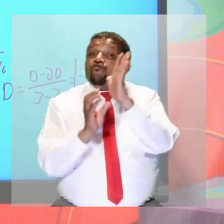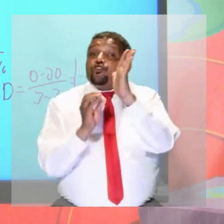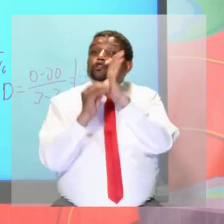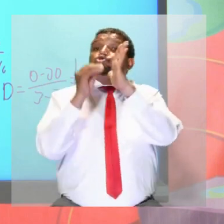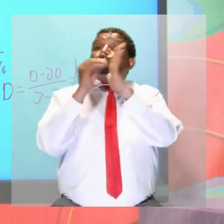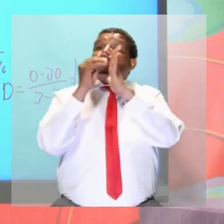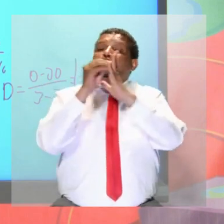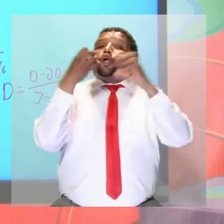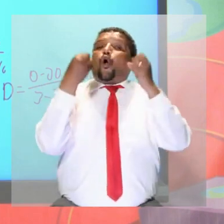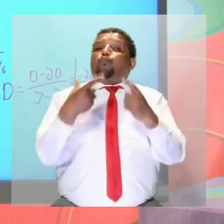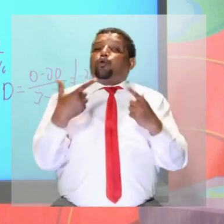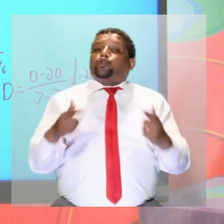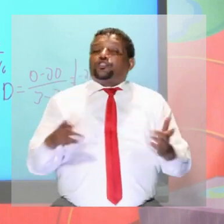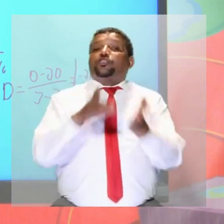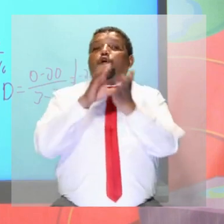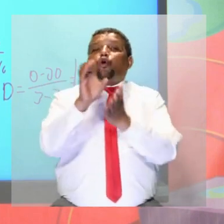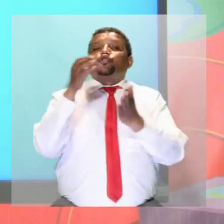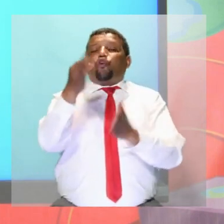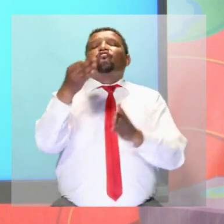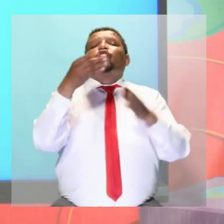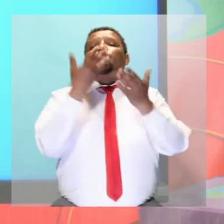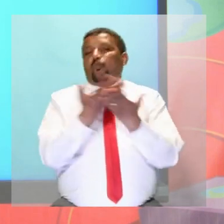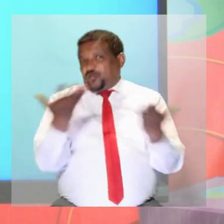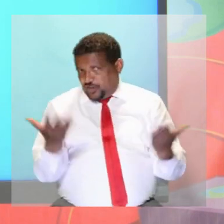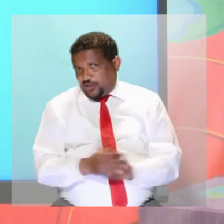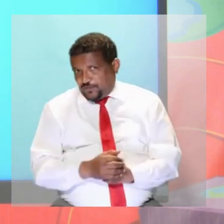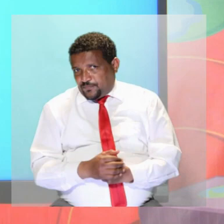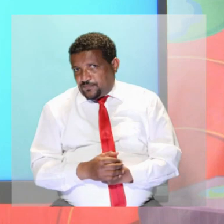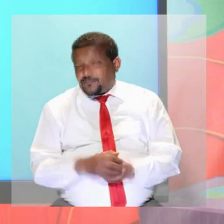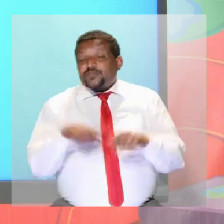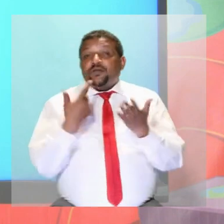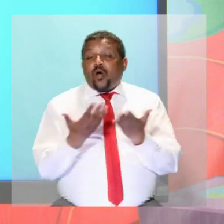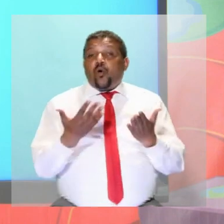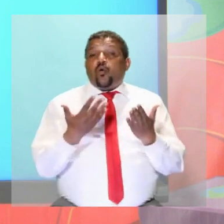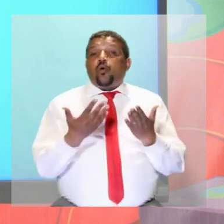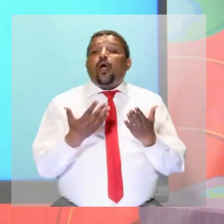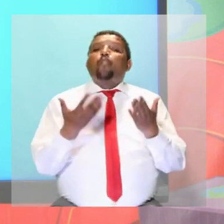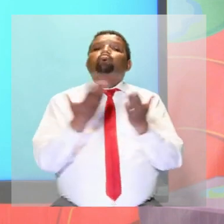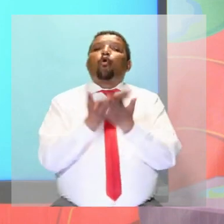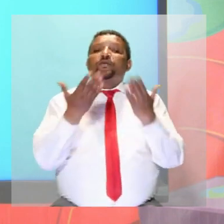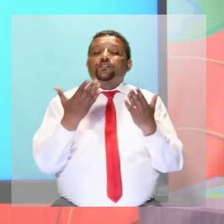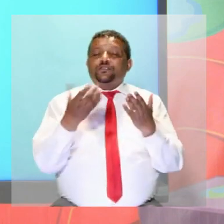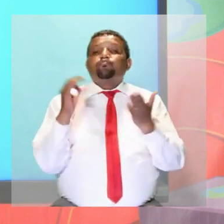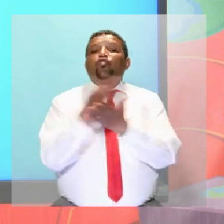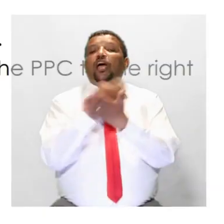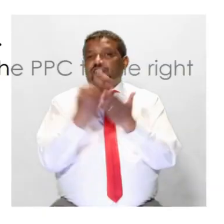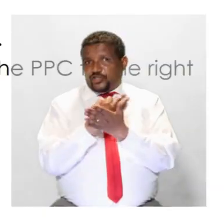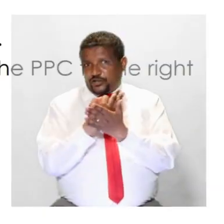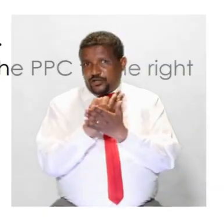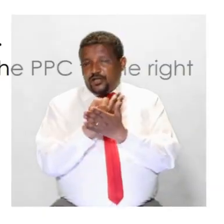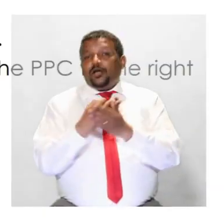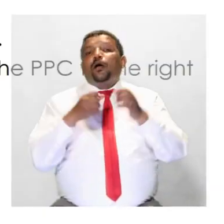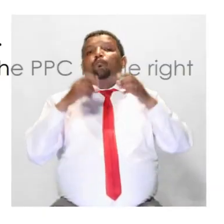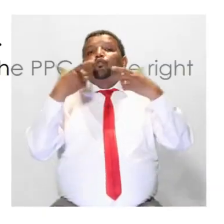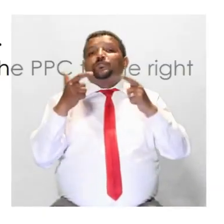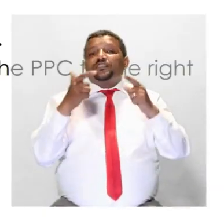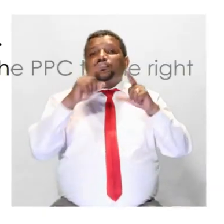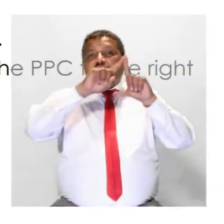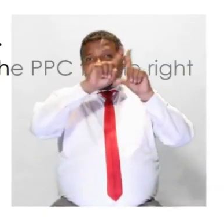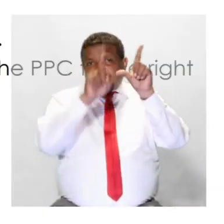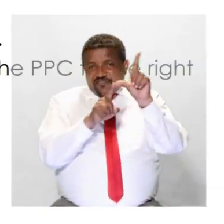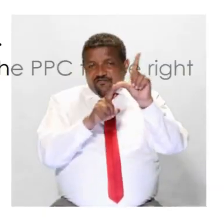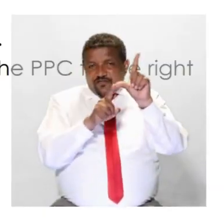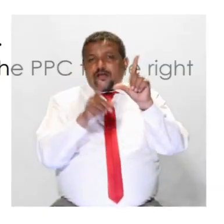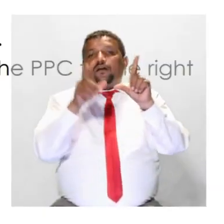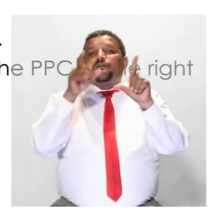increasing opportunity cost of a commodity. Now let's see the properties of the production possibility curve or frontier.